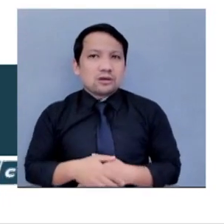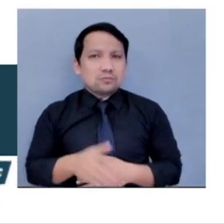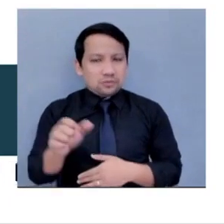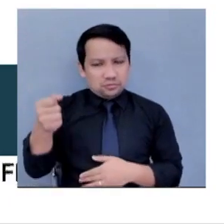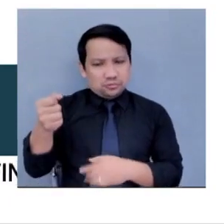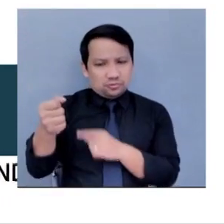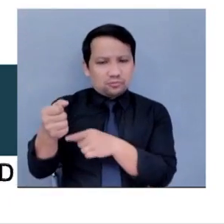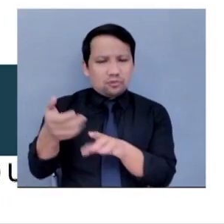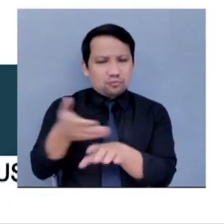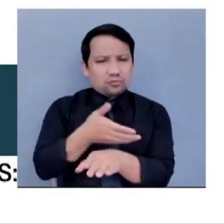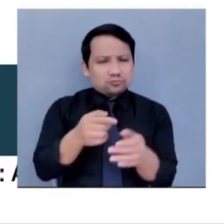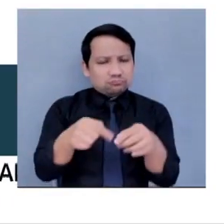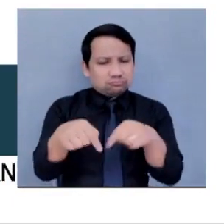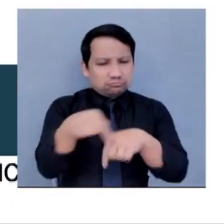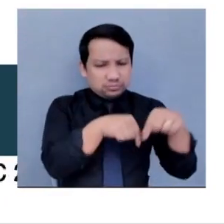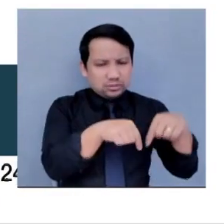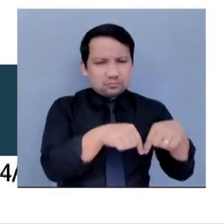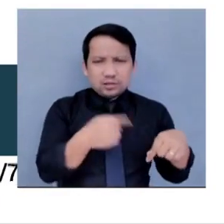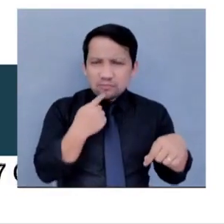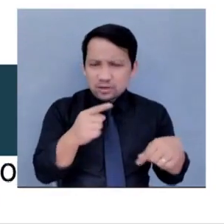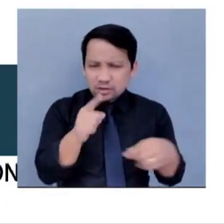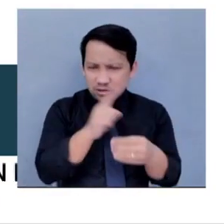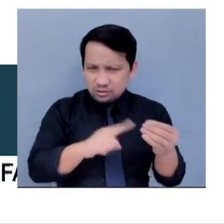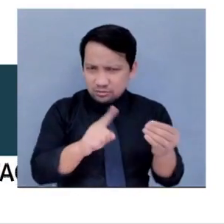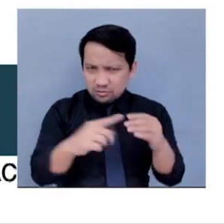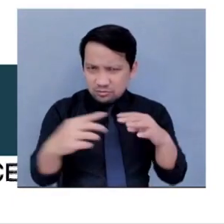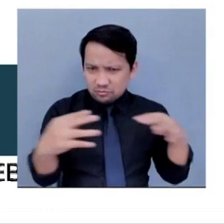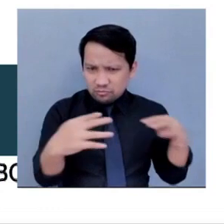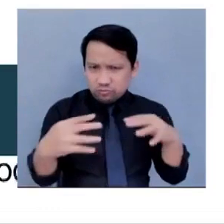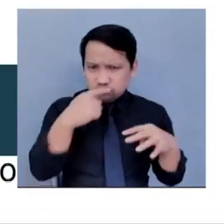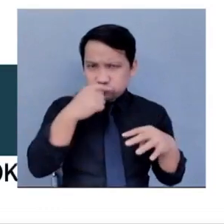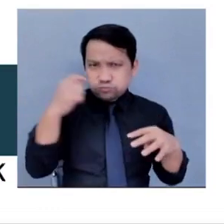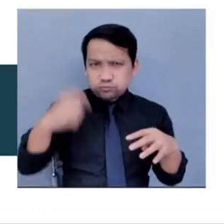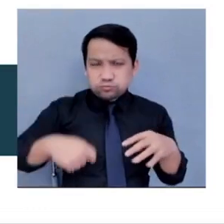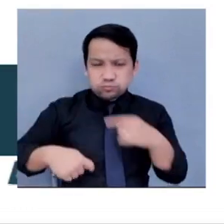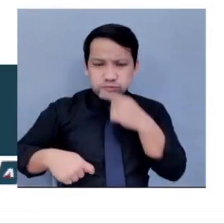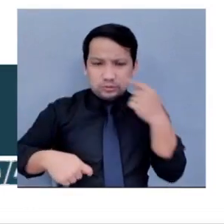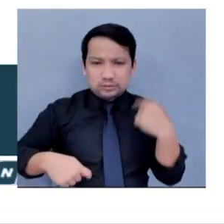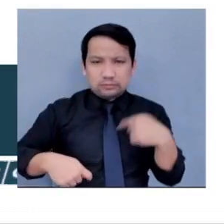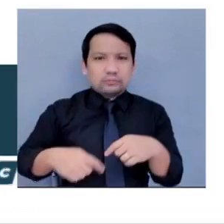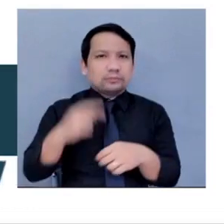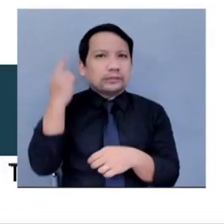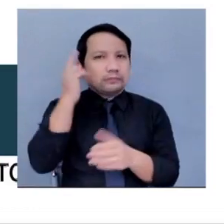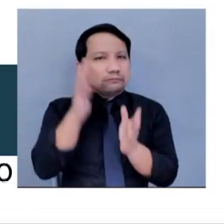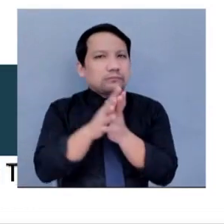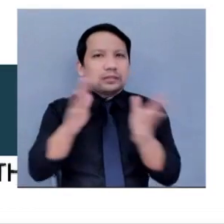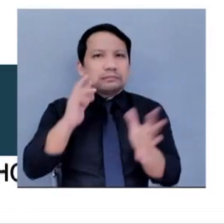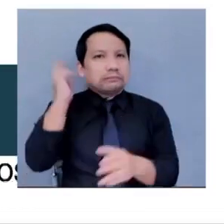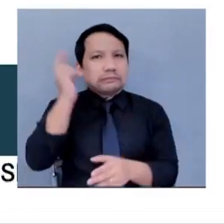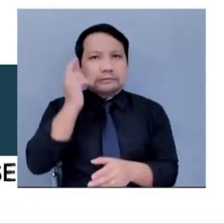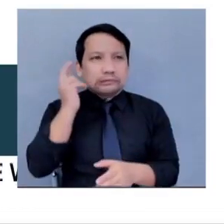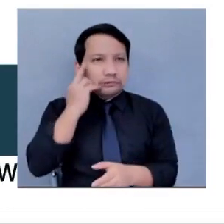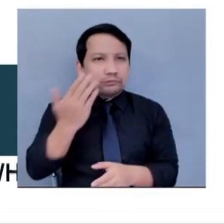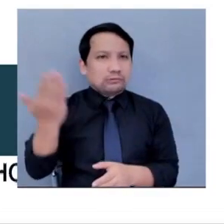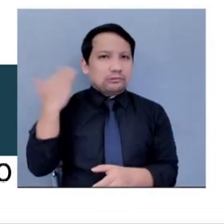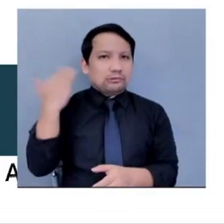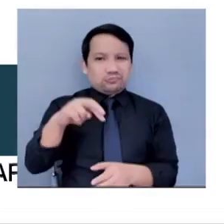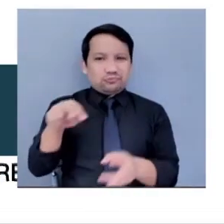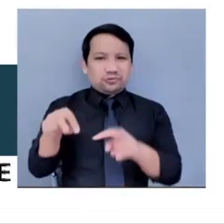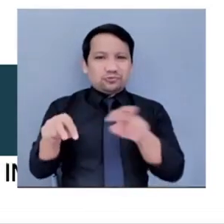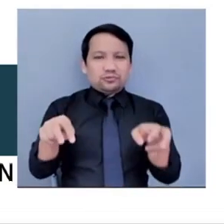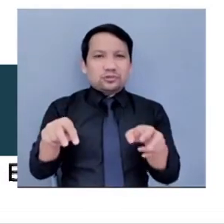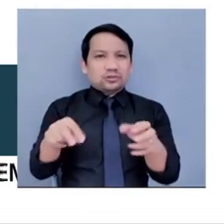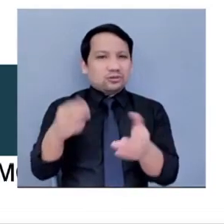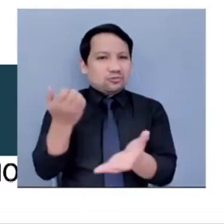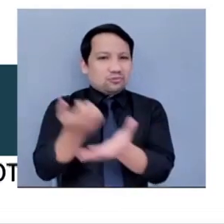first, I want to just go back to what you said, the war in Ukraine being the biggest surprise of them all in 2022, really sent all the economies